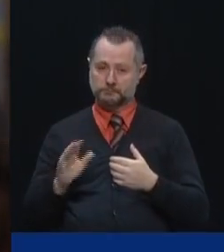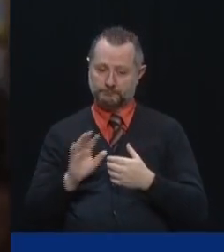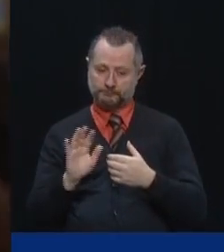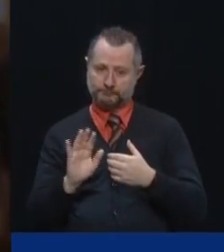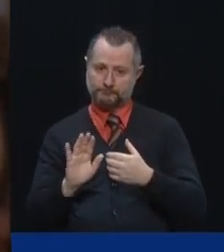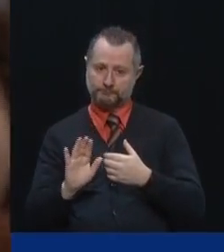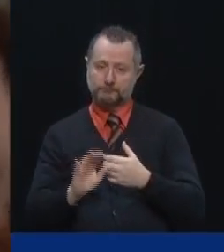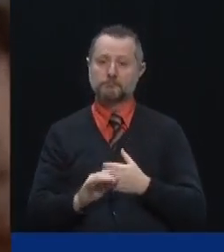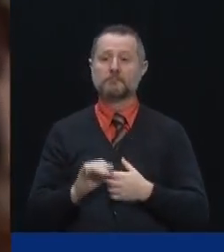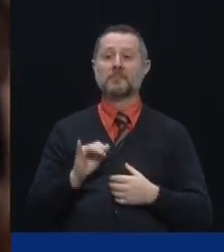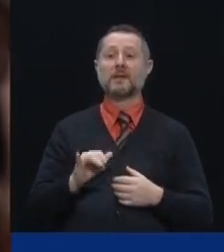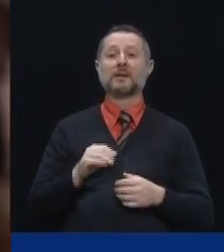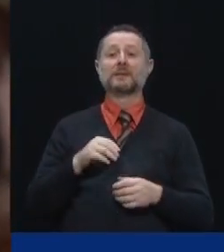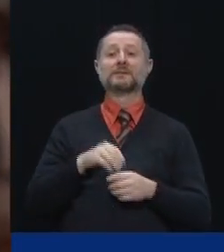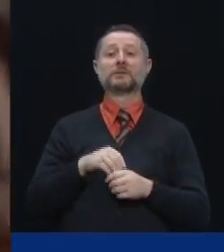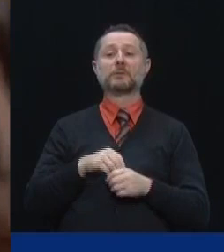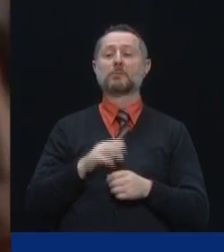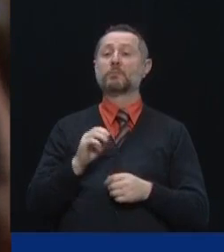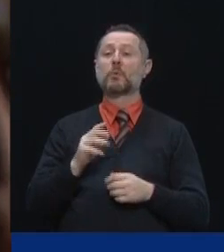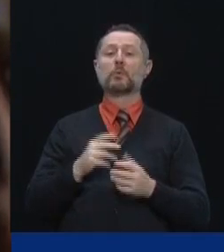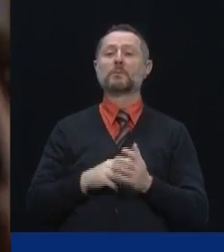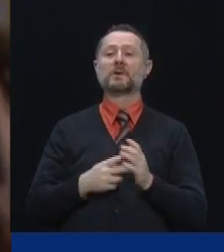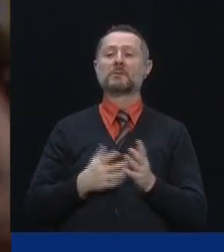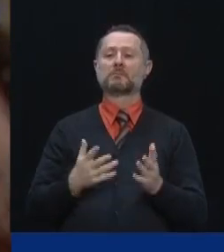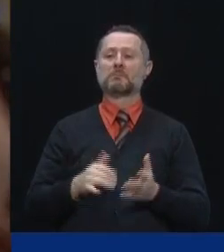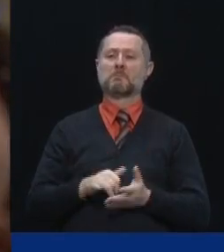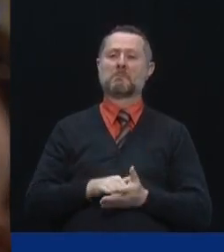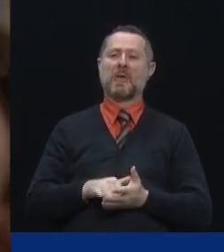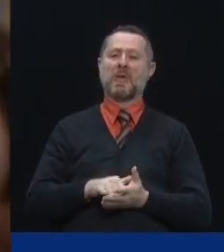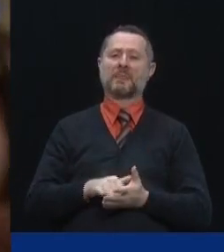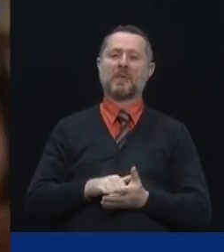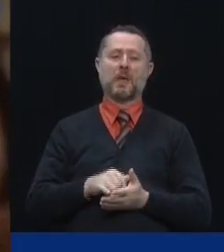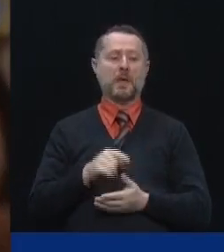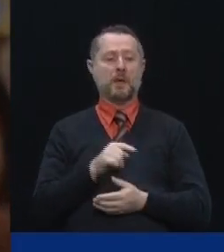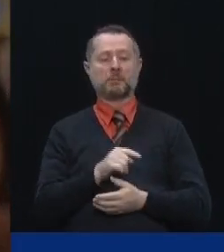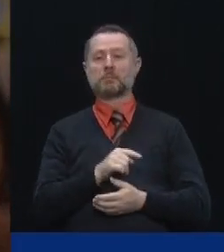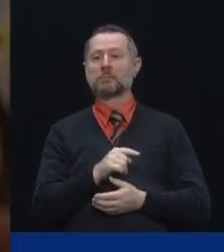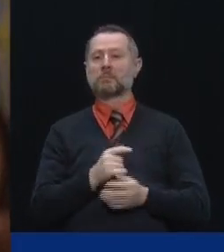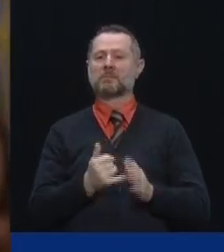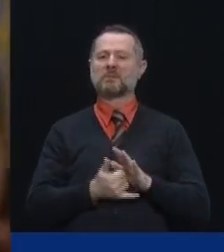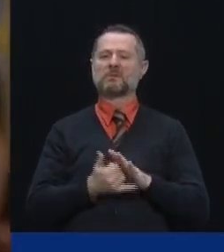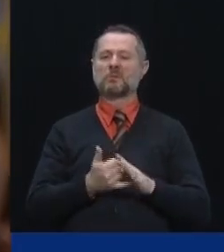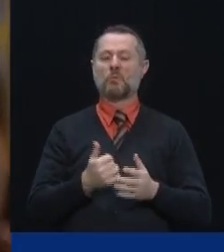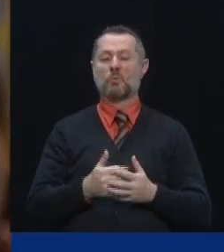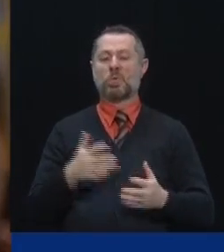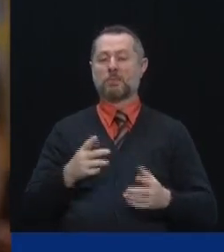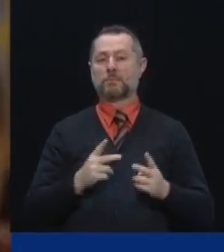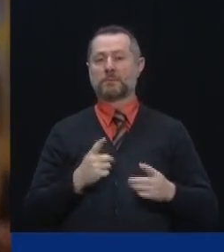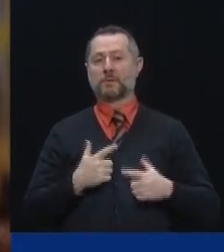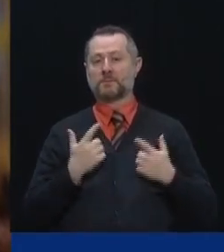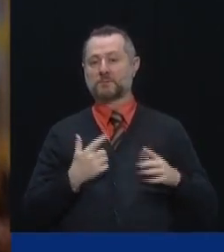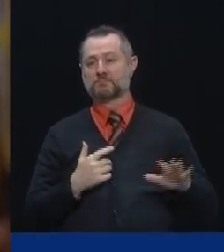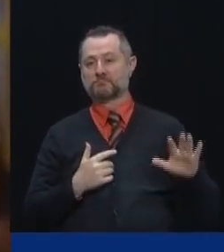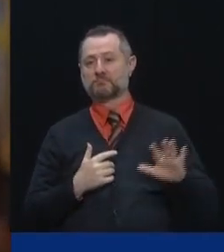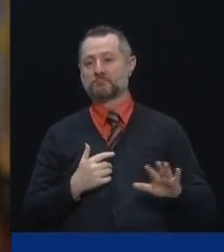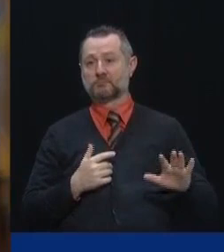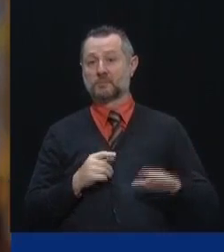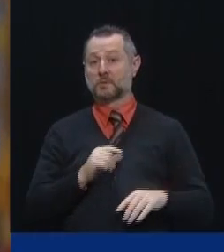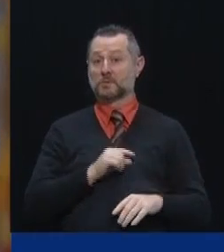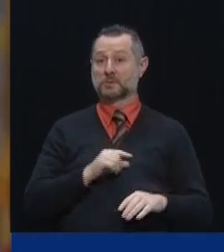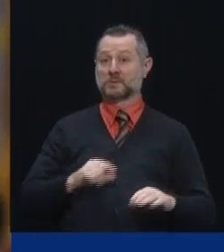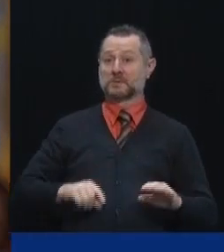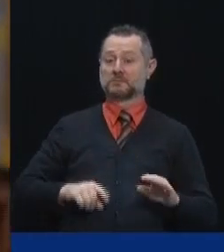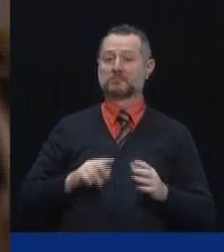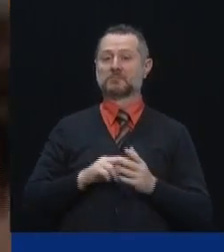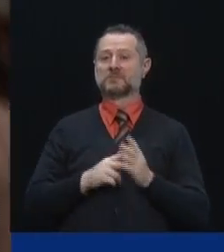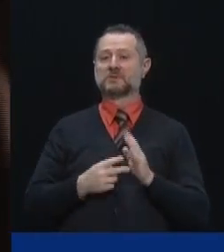was Manhattan. That's where the wealthy people lived, in Manhattan. And when you lived in Queens, the attitude was always, well, why don't